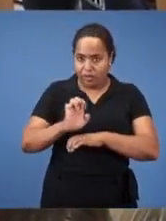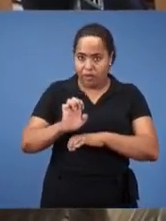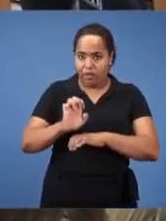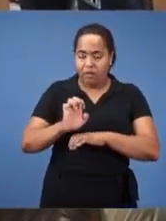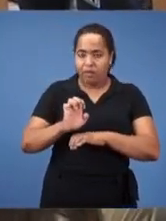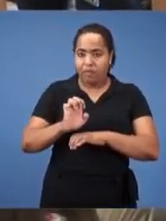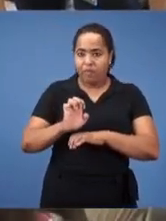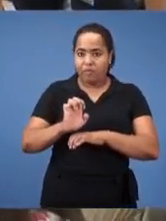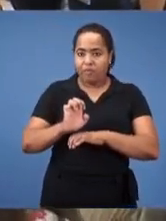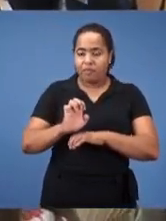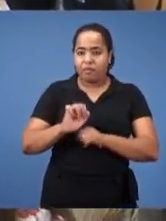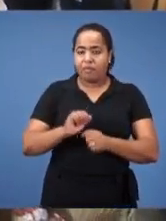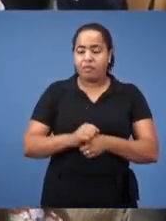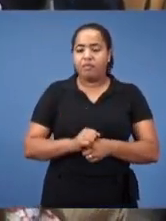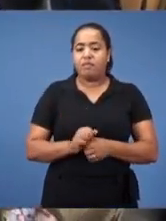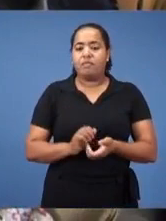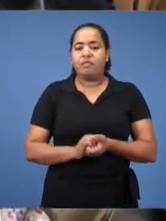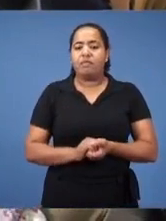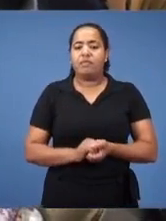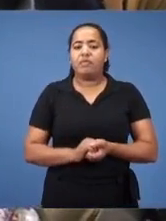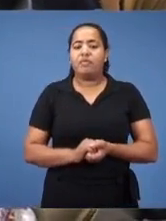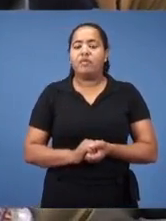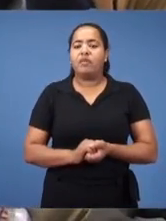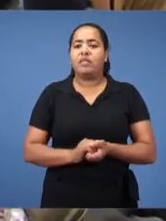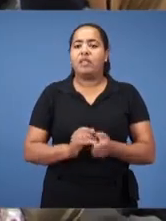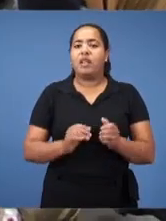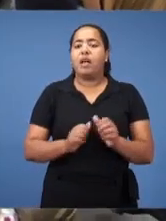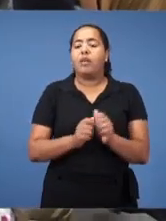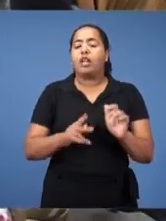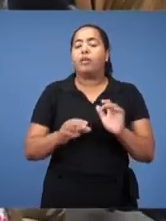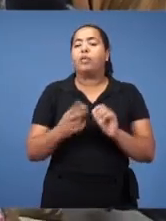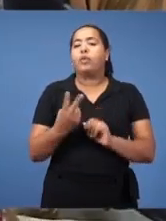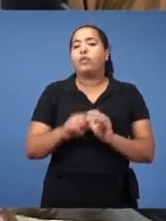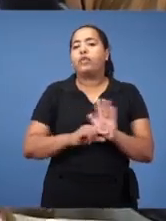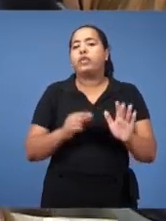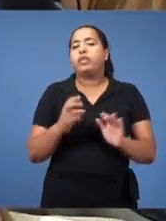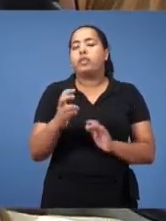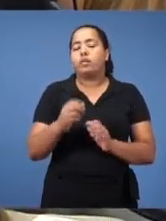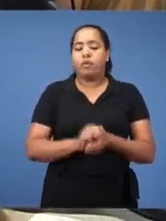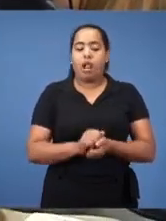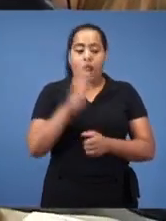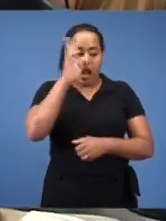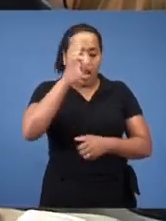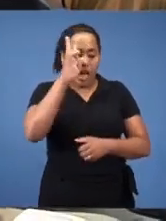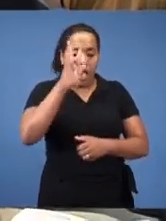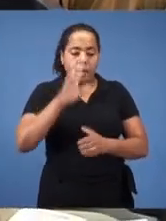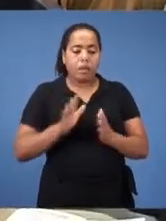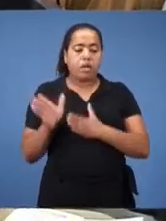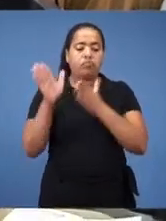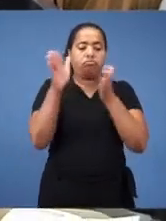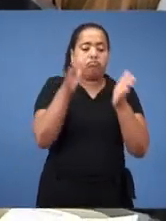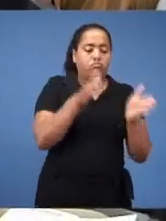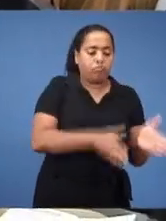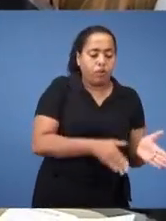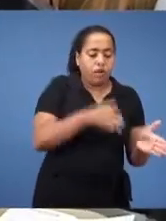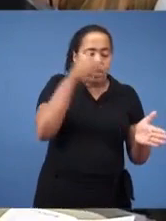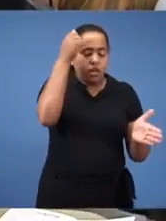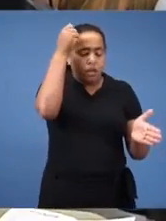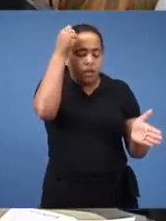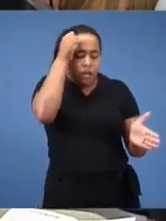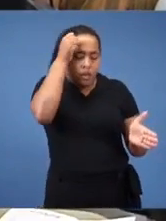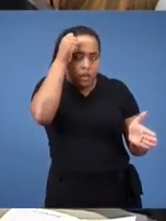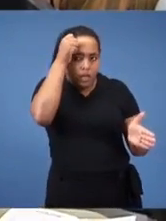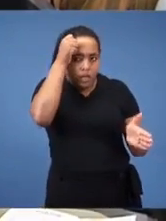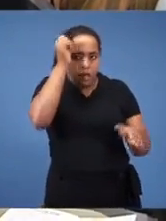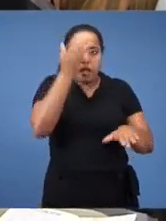The Church of Ephesus. Remember where you fell? and